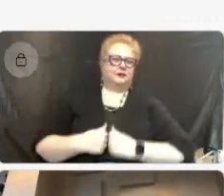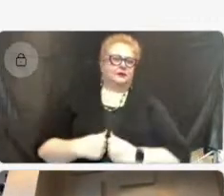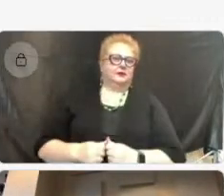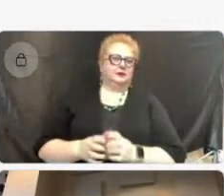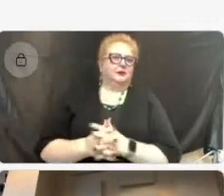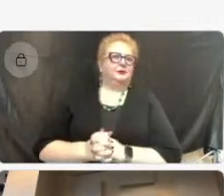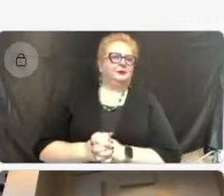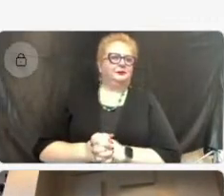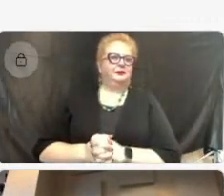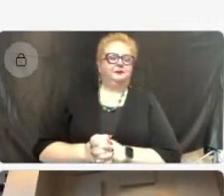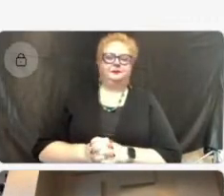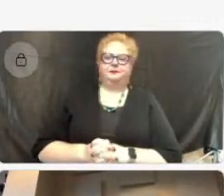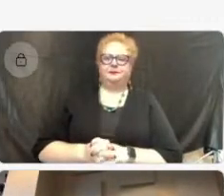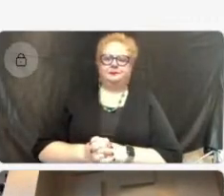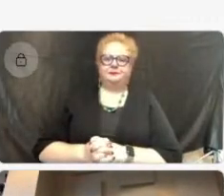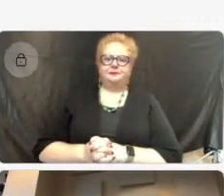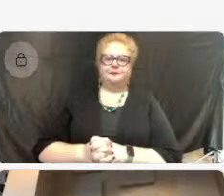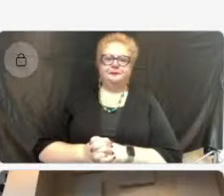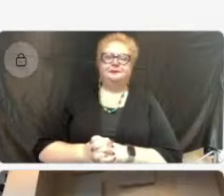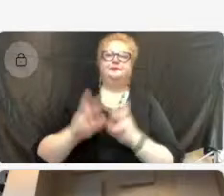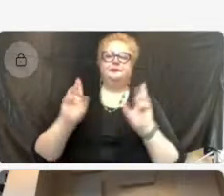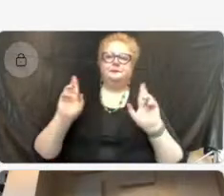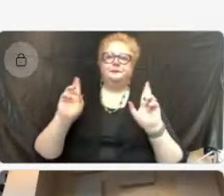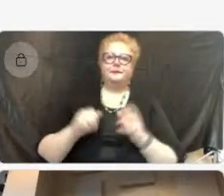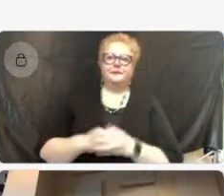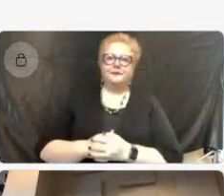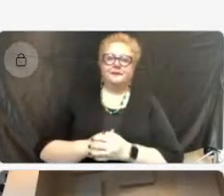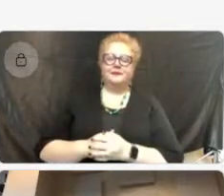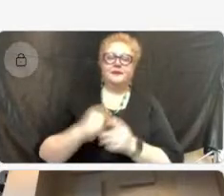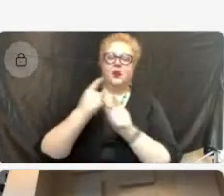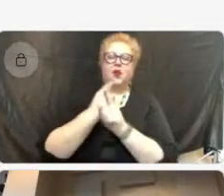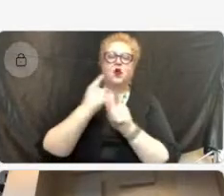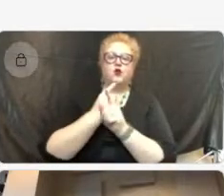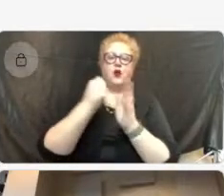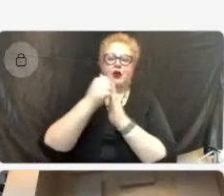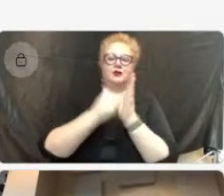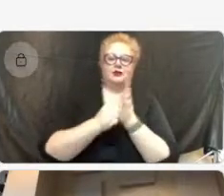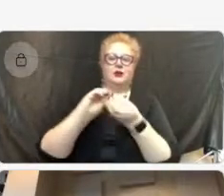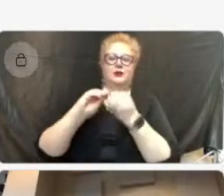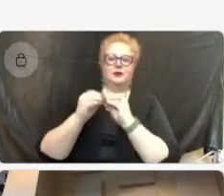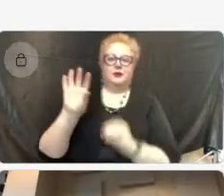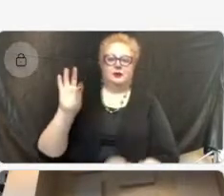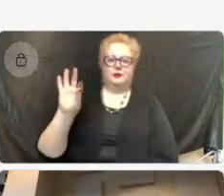All right. We ready? Okay. Yeah. Regular agenda, this is item number 9,